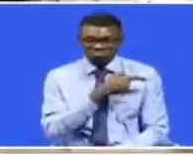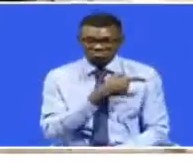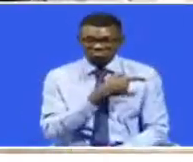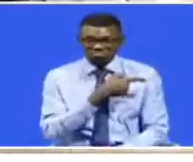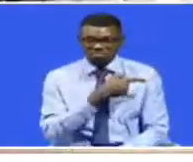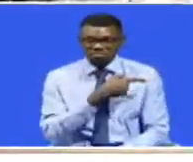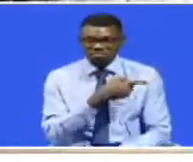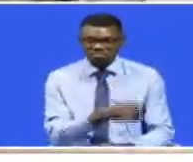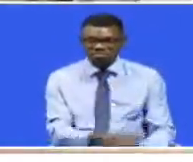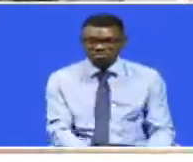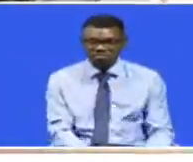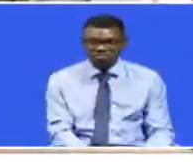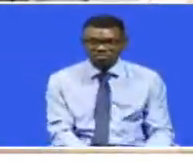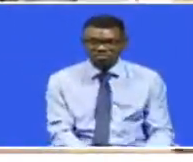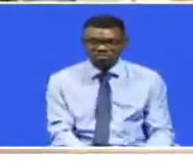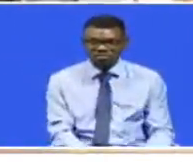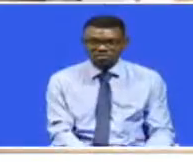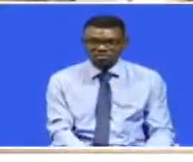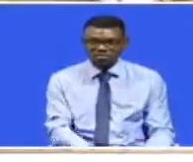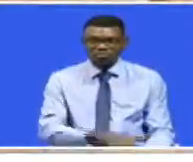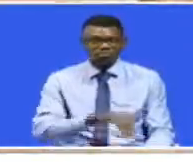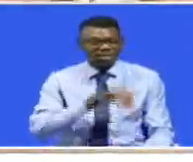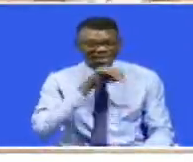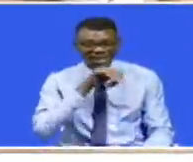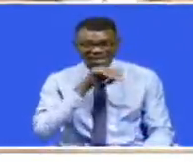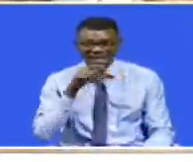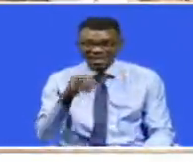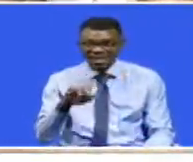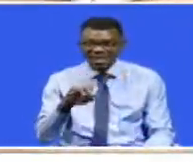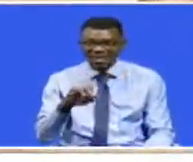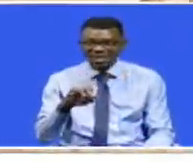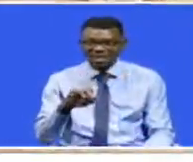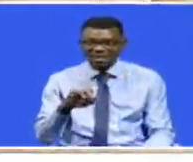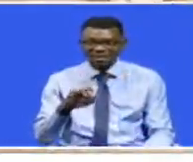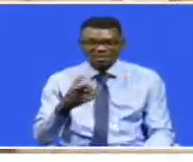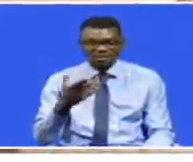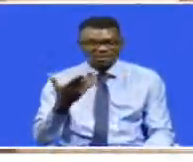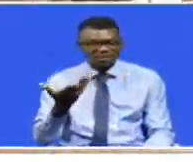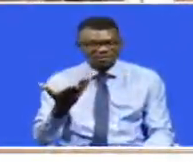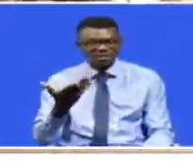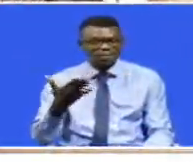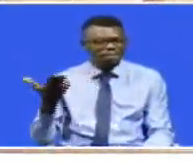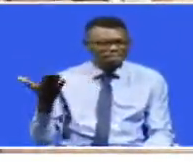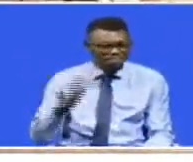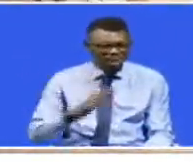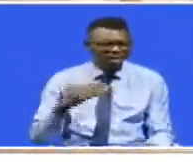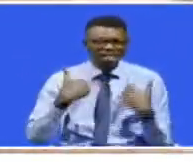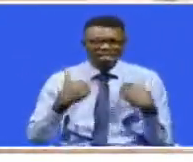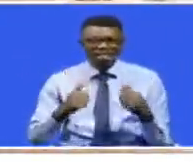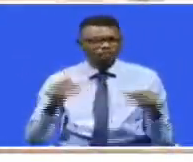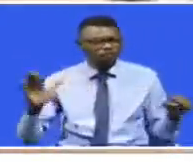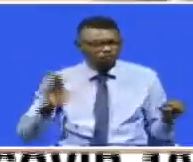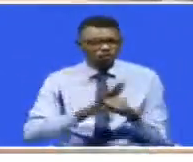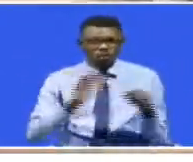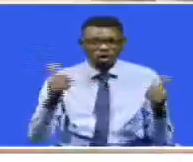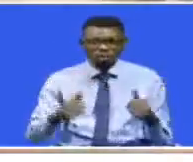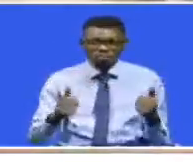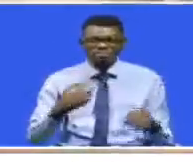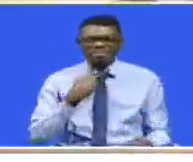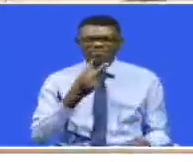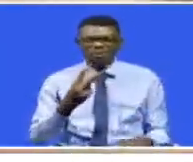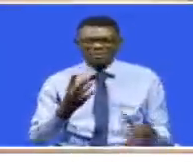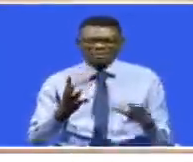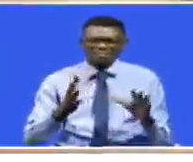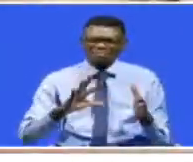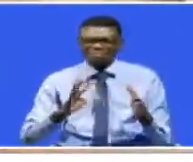walking style, not the usual Raila you know. He is yet to fully get back on his feet. His hoarse voice, far from